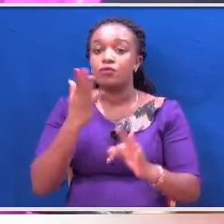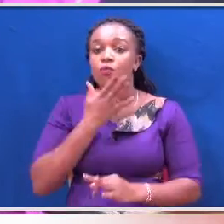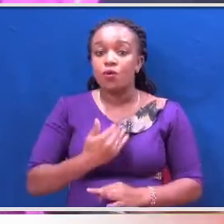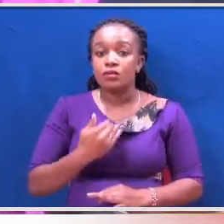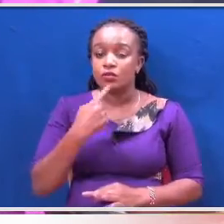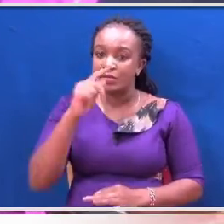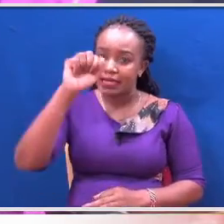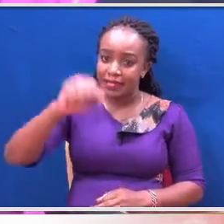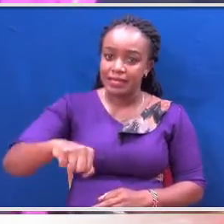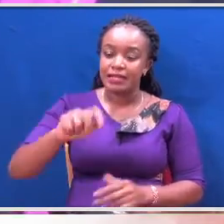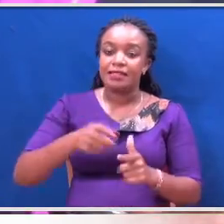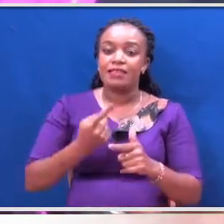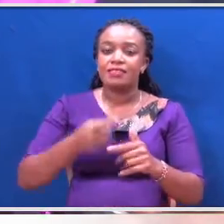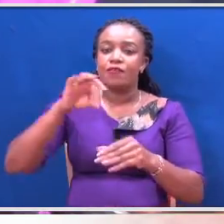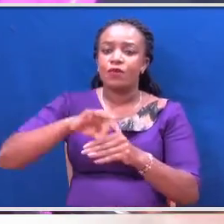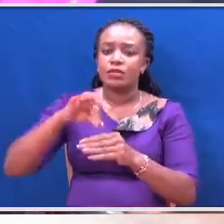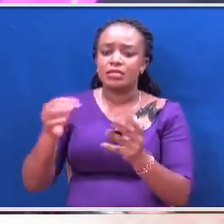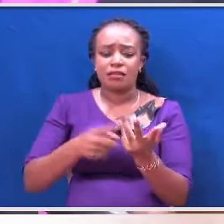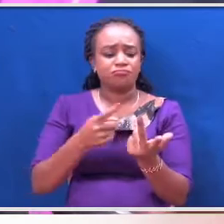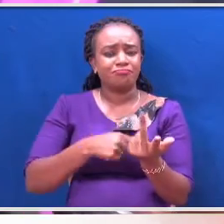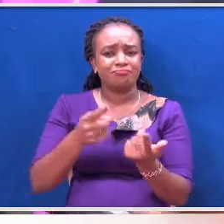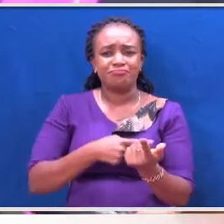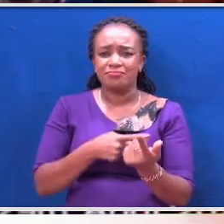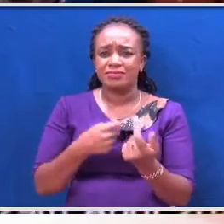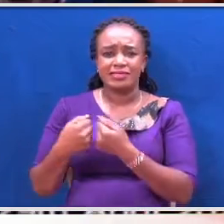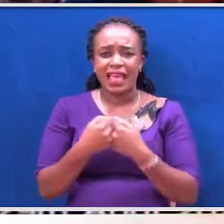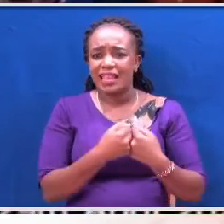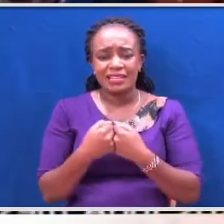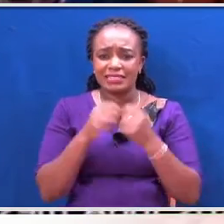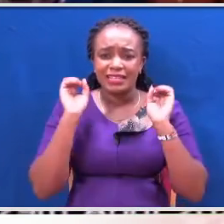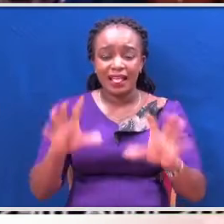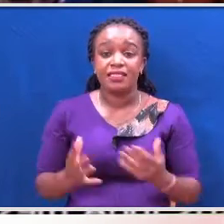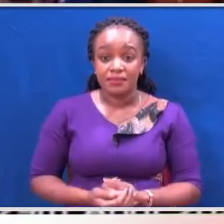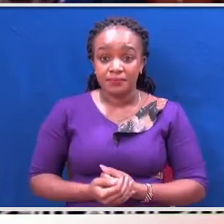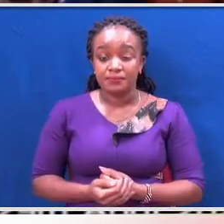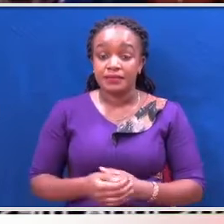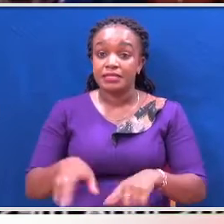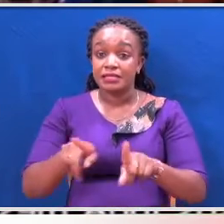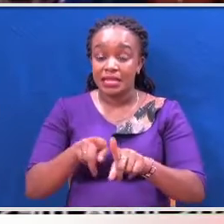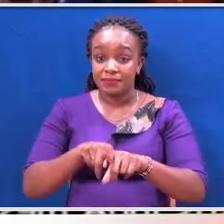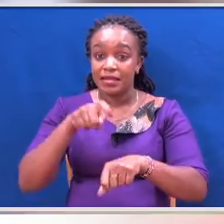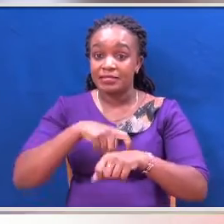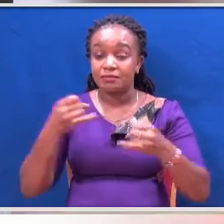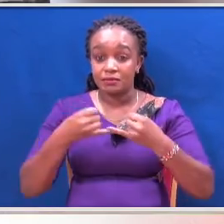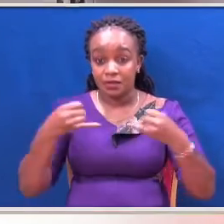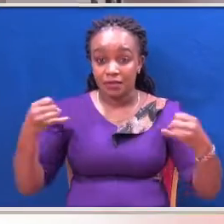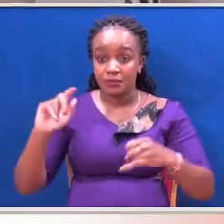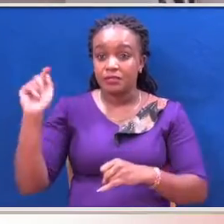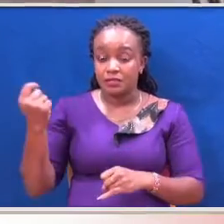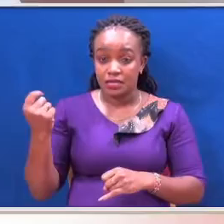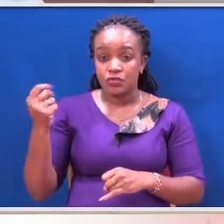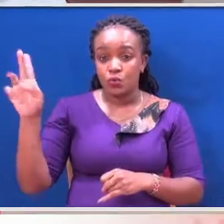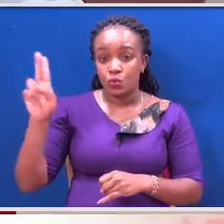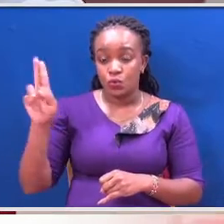Alafu, hizo kula zote zinahesabiwa. Hapo hakuna mvutano. The tentative timelines for the referendum drive by President Uhuru